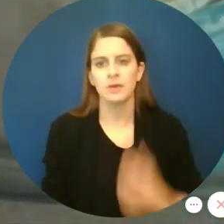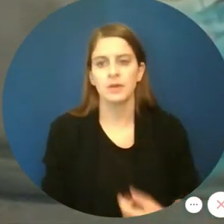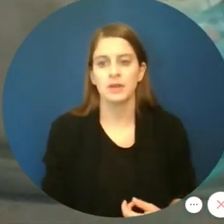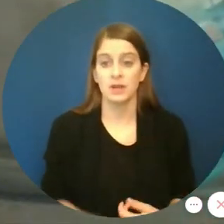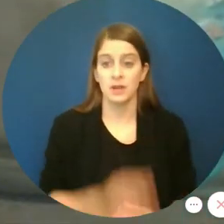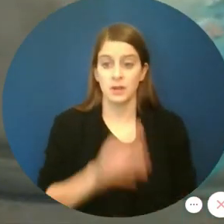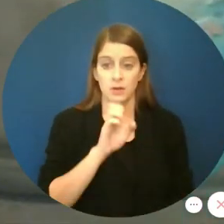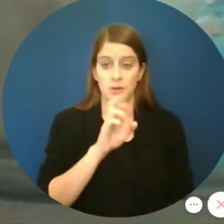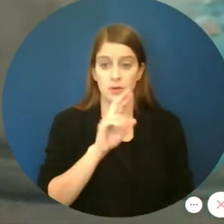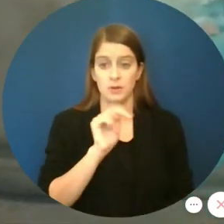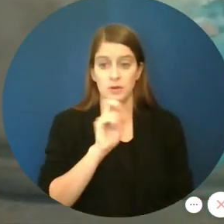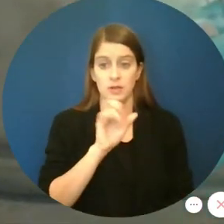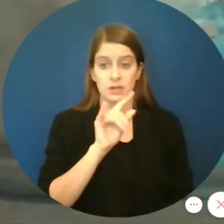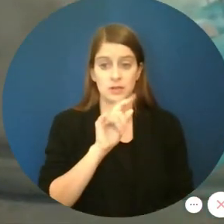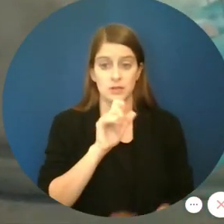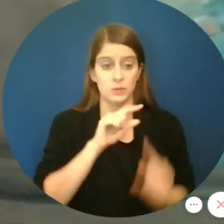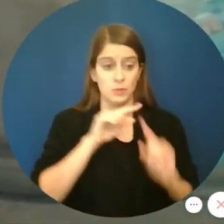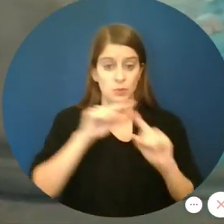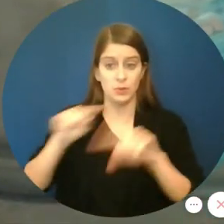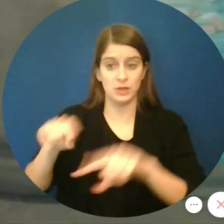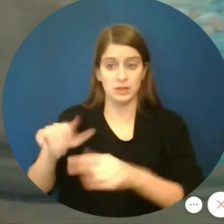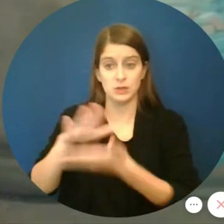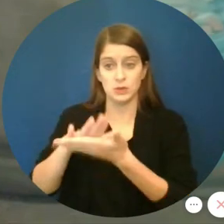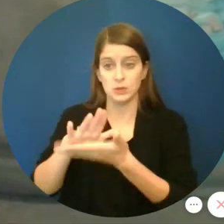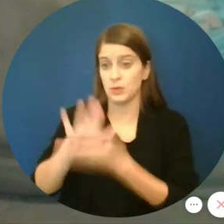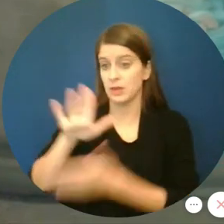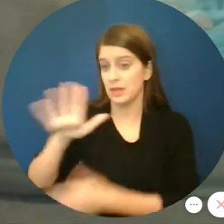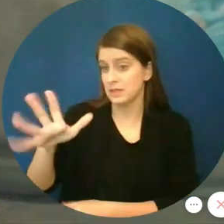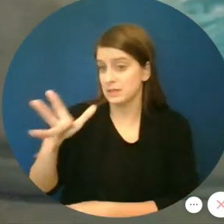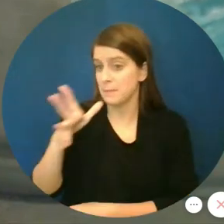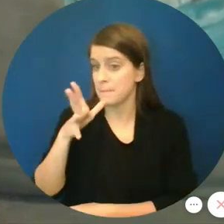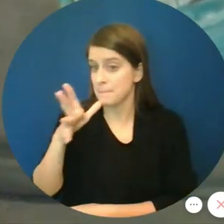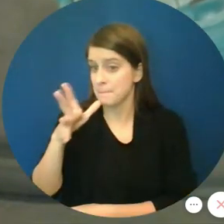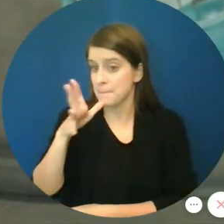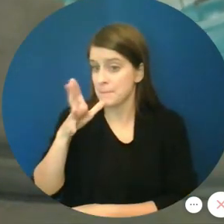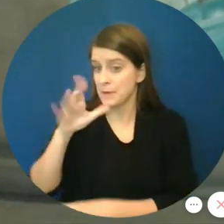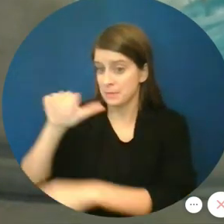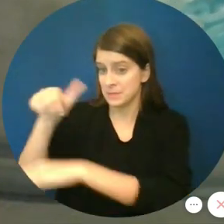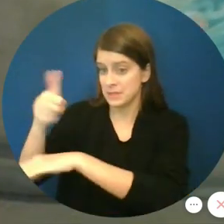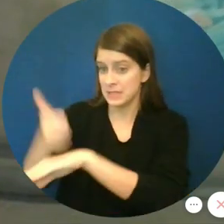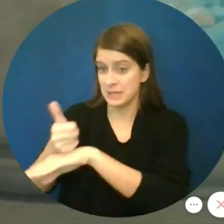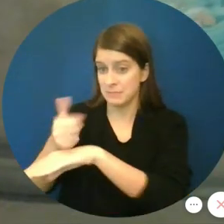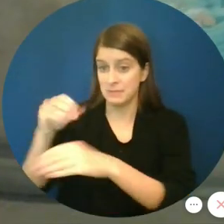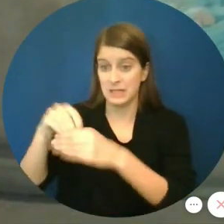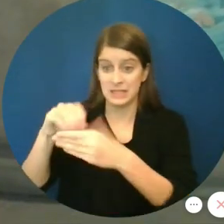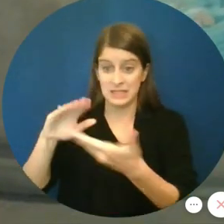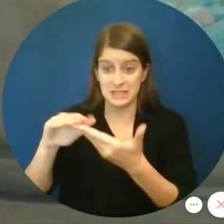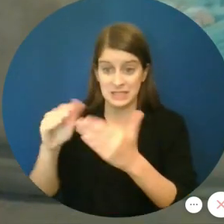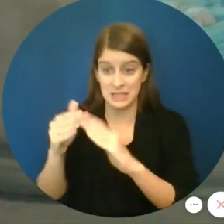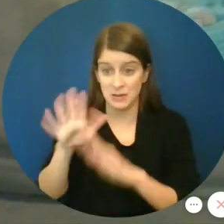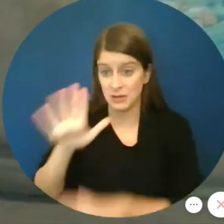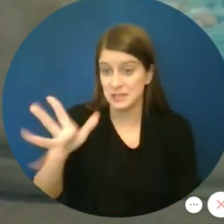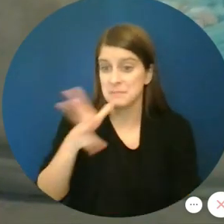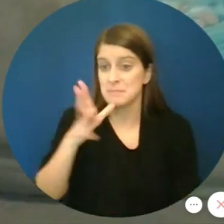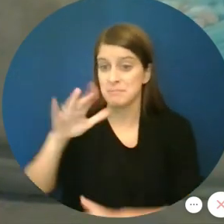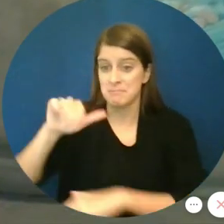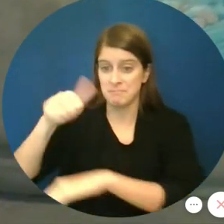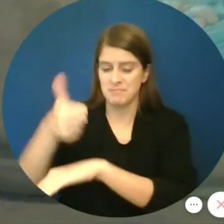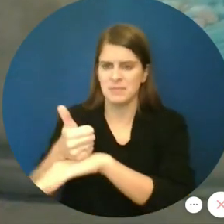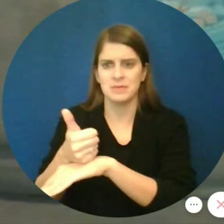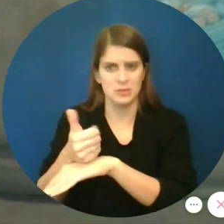Ernest attended the school his mother created. In the town she also established. Ernest's mother never stopped